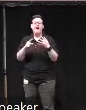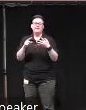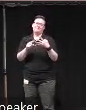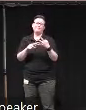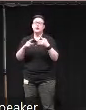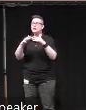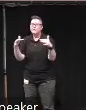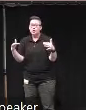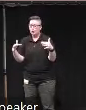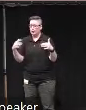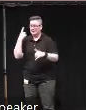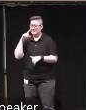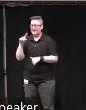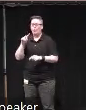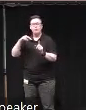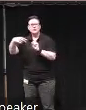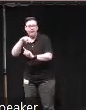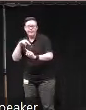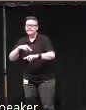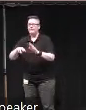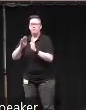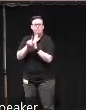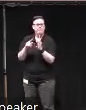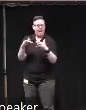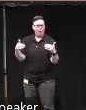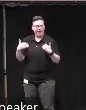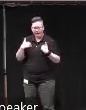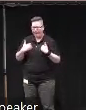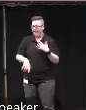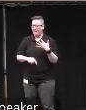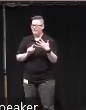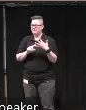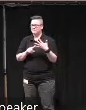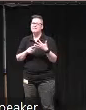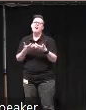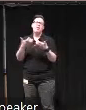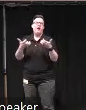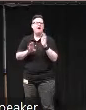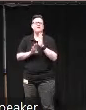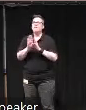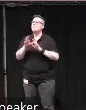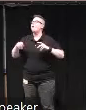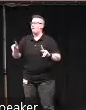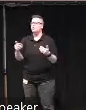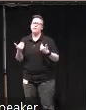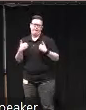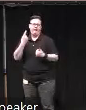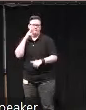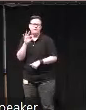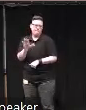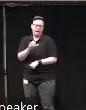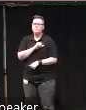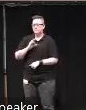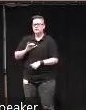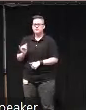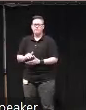of perspective and background within our department. And there are lots of developmental opportunities for our faculty and